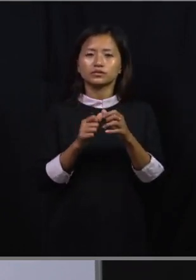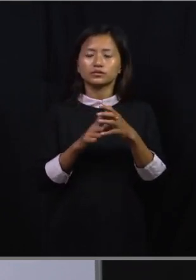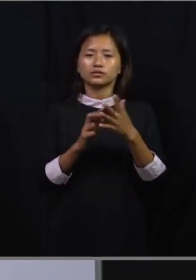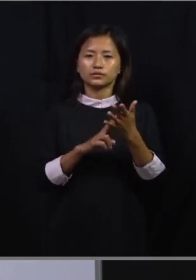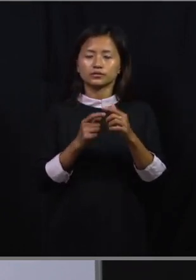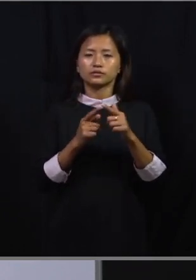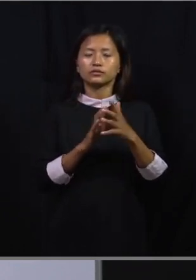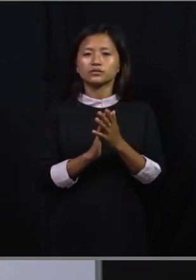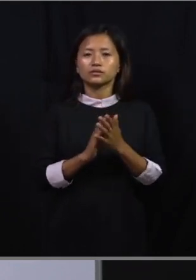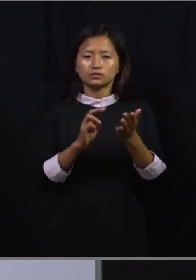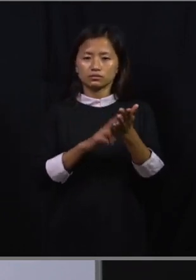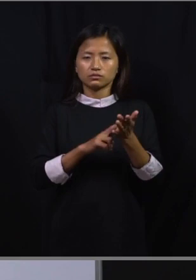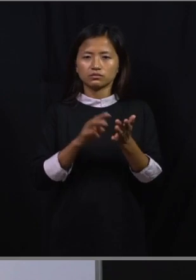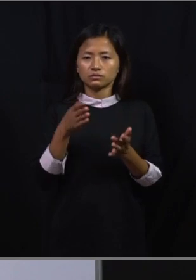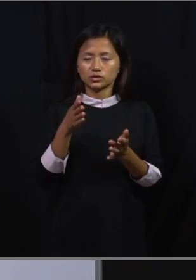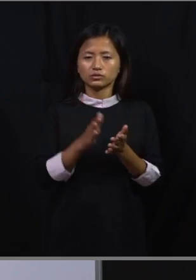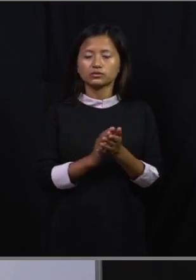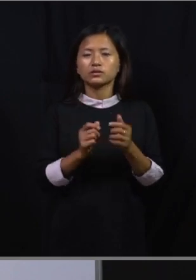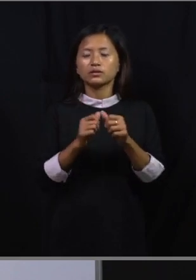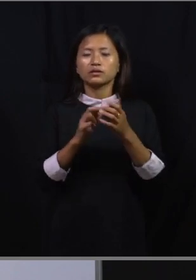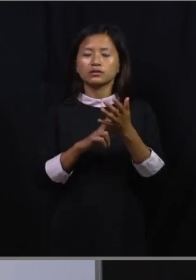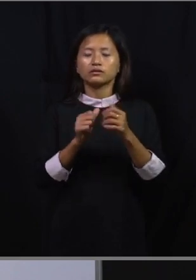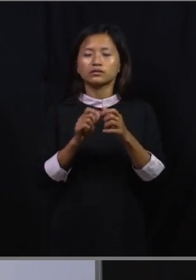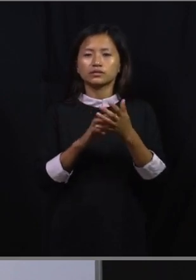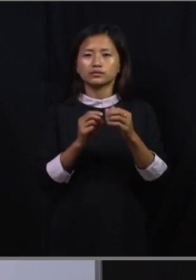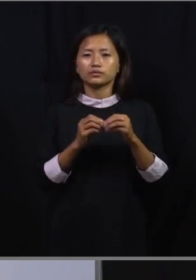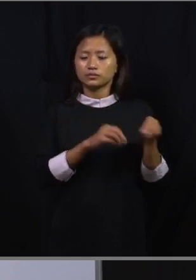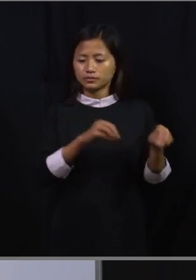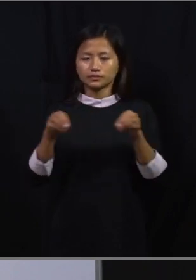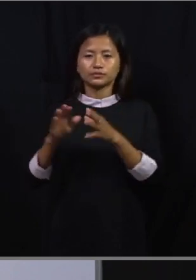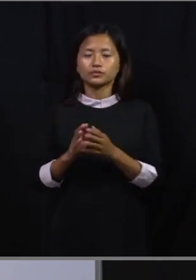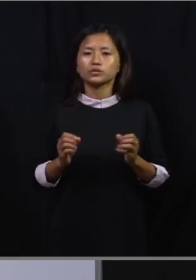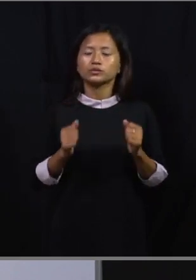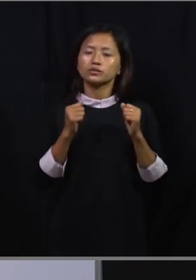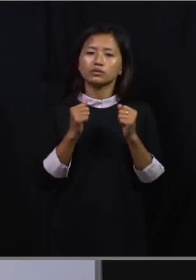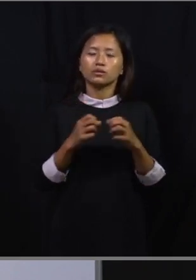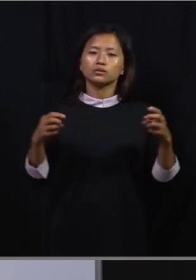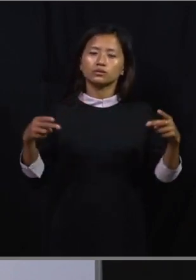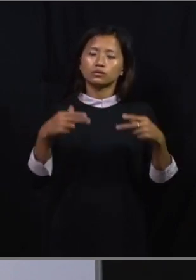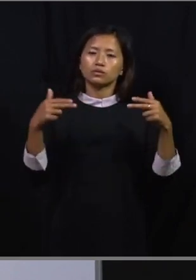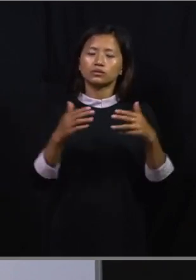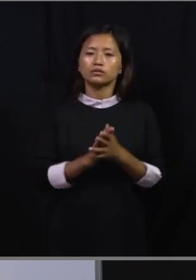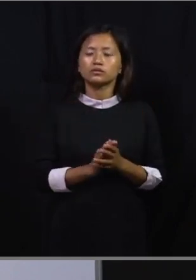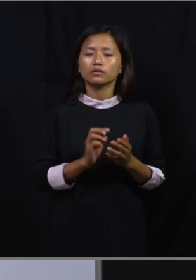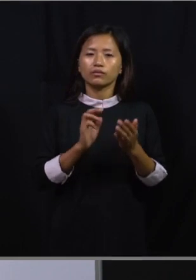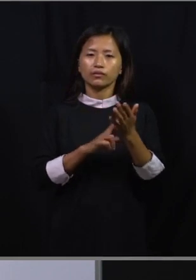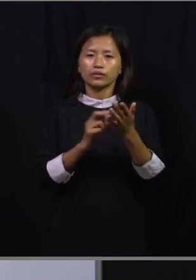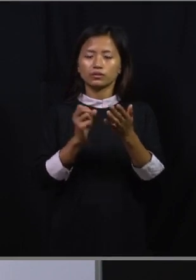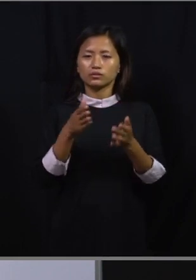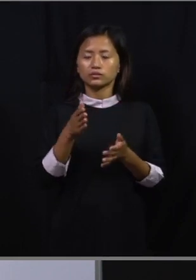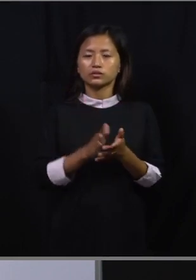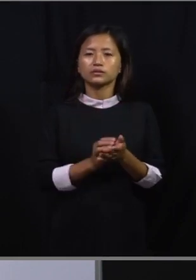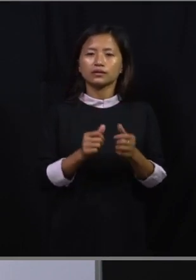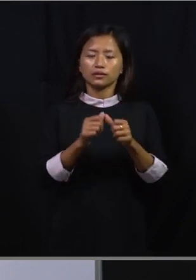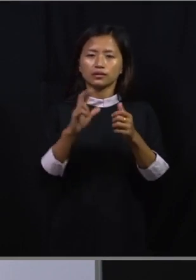non-alignment movement. Okay, we have discussed this in the previous chapter. During the Cold War, non-alignment movement. It emerged